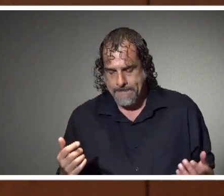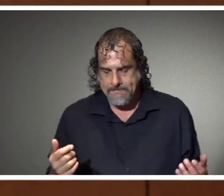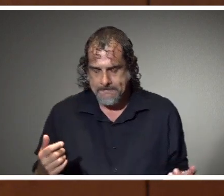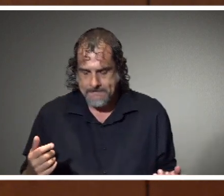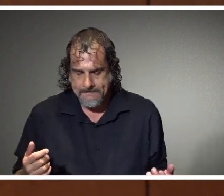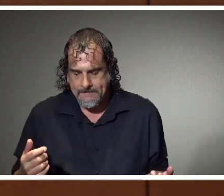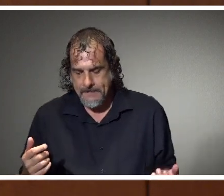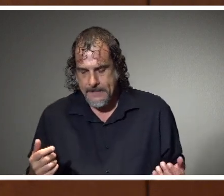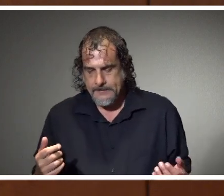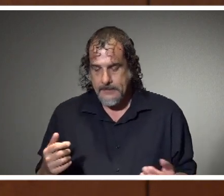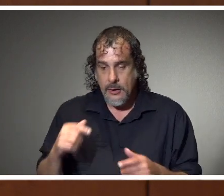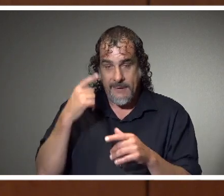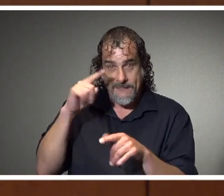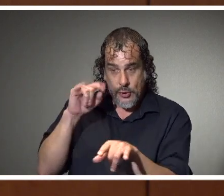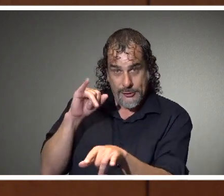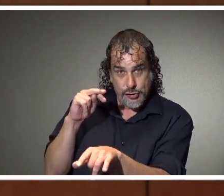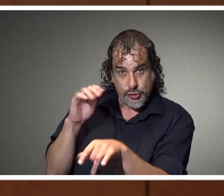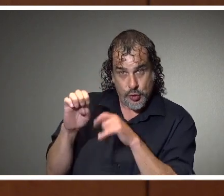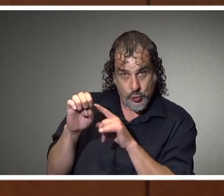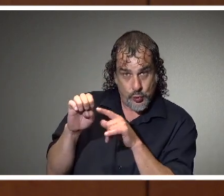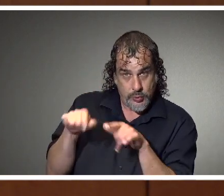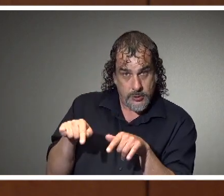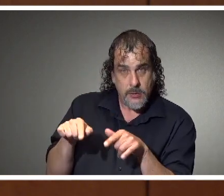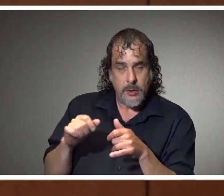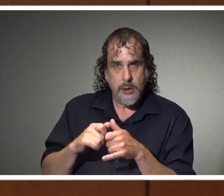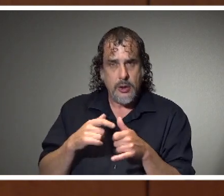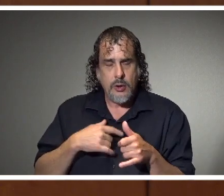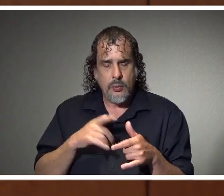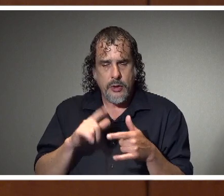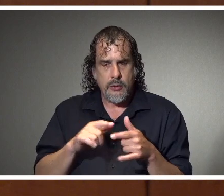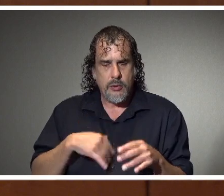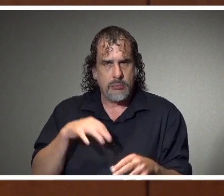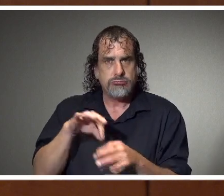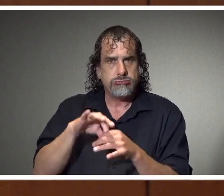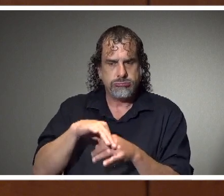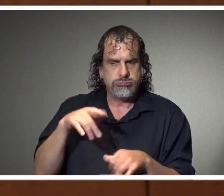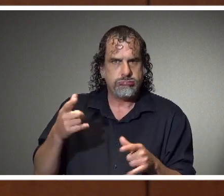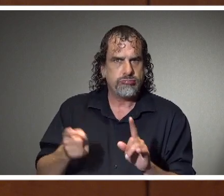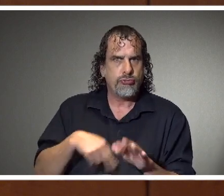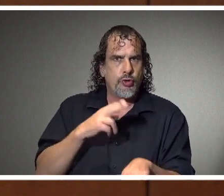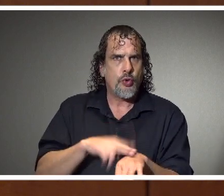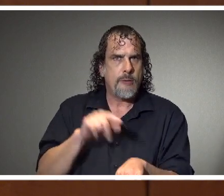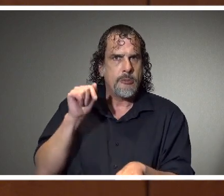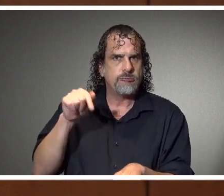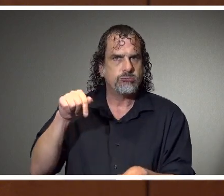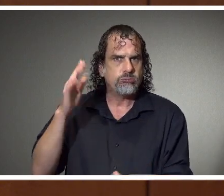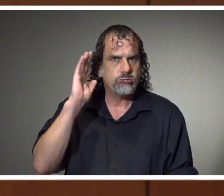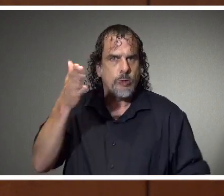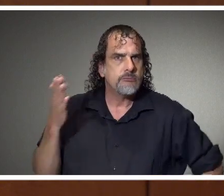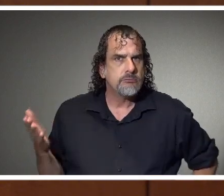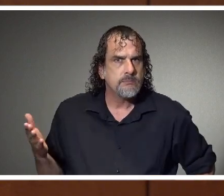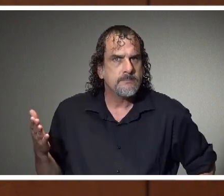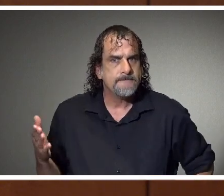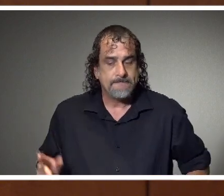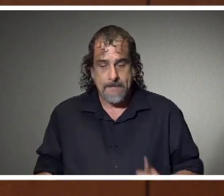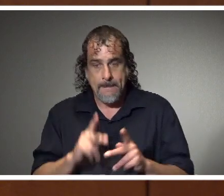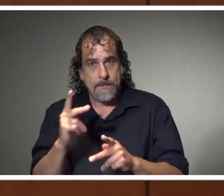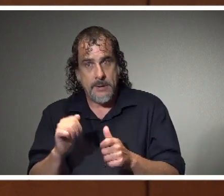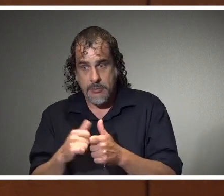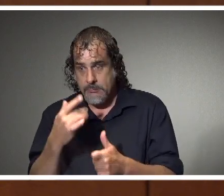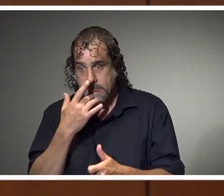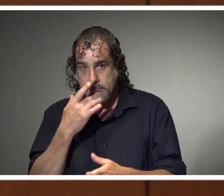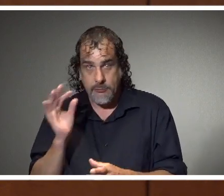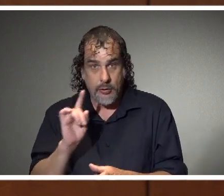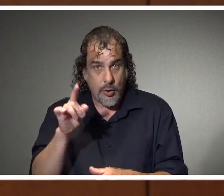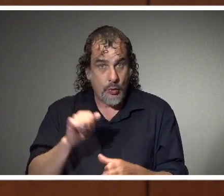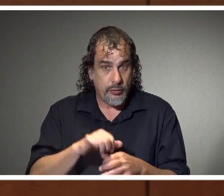the late June elections, we are going to be able to conduct an election in our state, and that people that choose to go vote will be